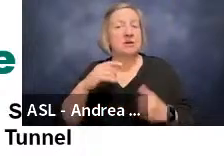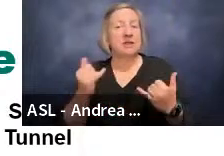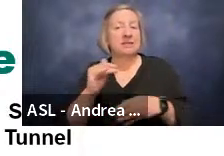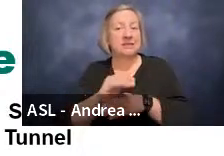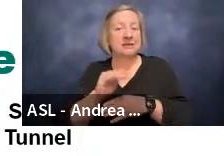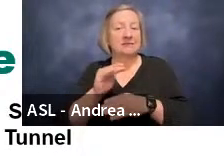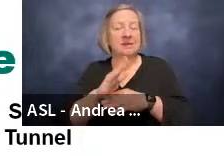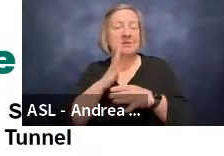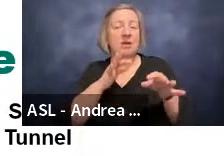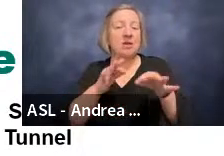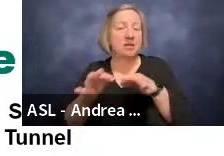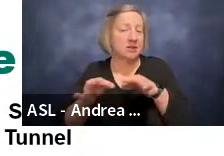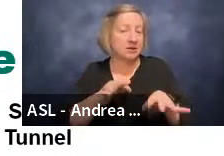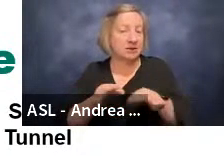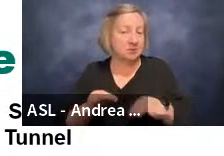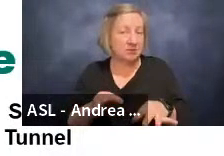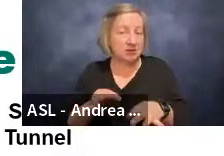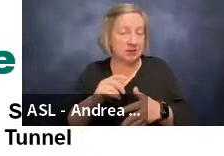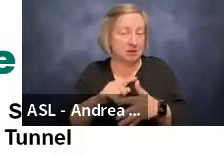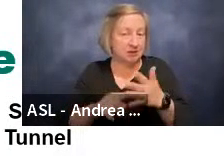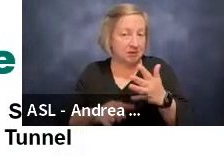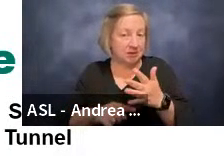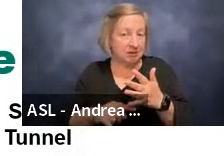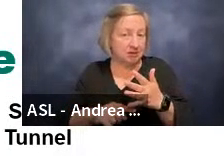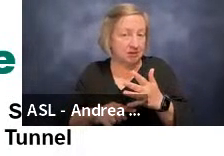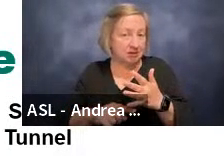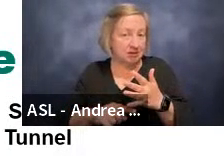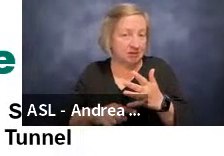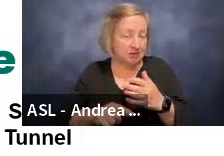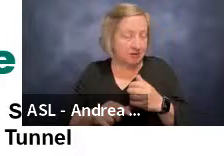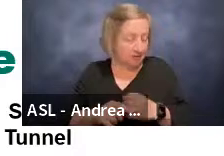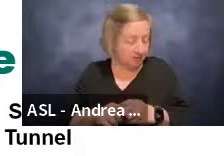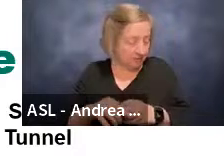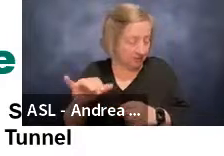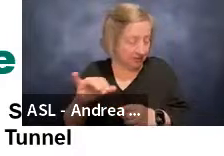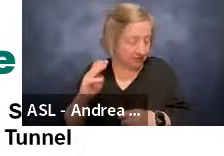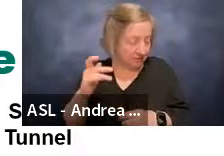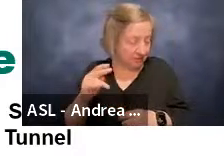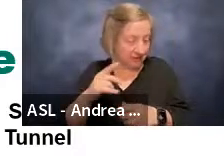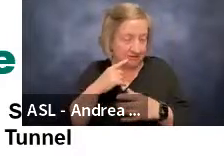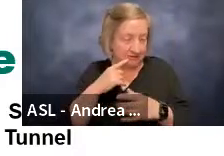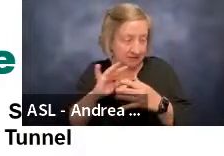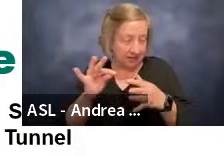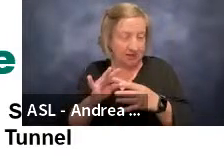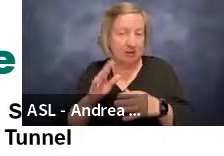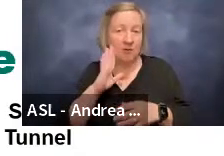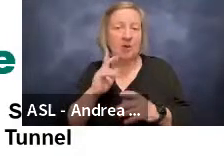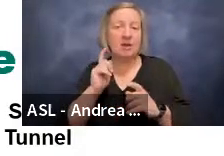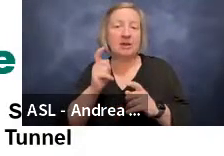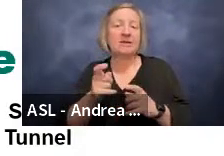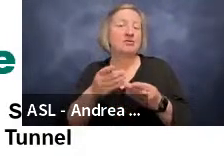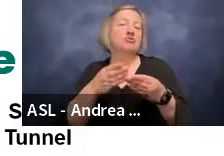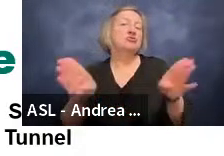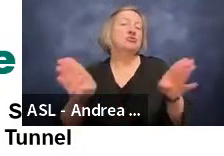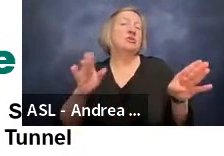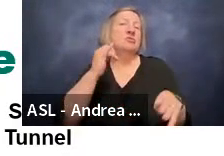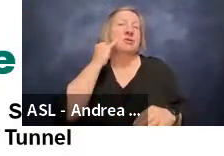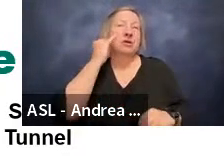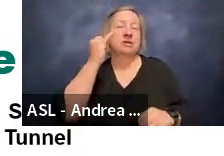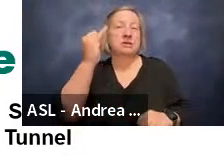through some of this with you, and as Megan stated, I'm just going to give you a very high-level idea